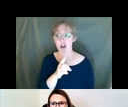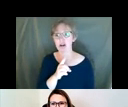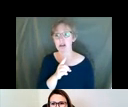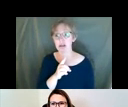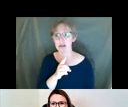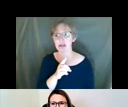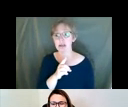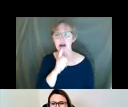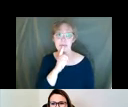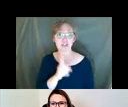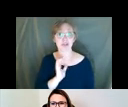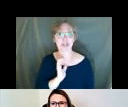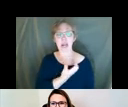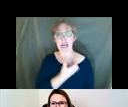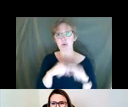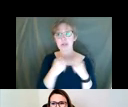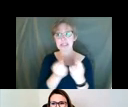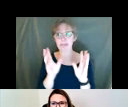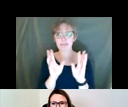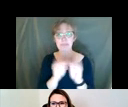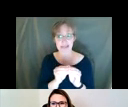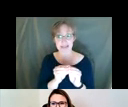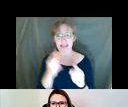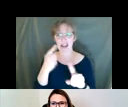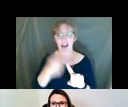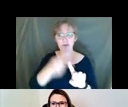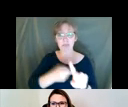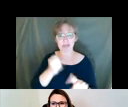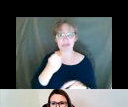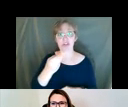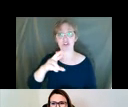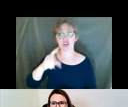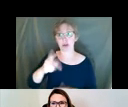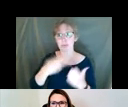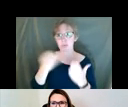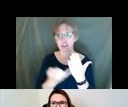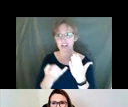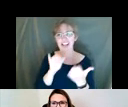team meets every month for the SHARP project, and that's on our agenda for tomorrow. So,